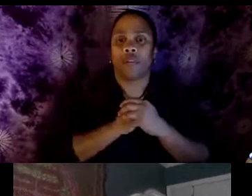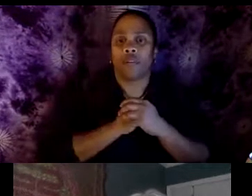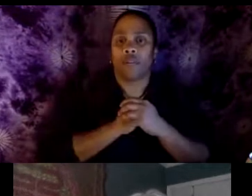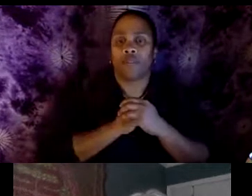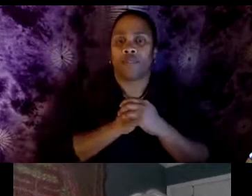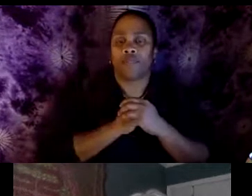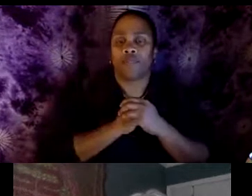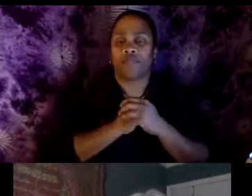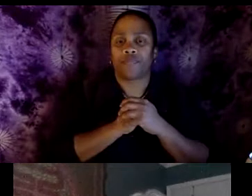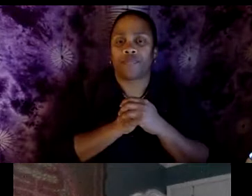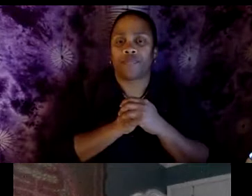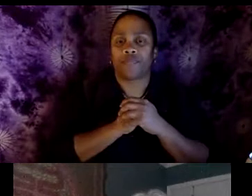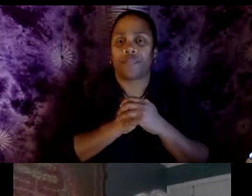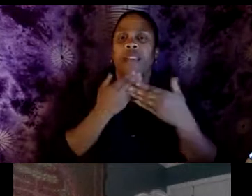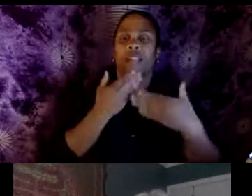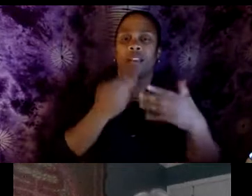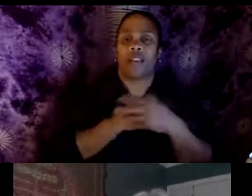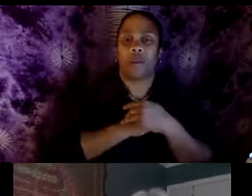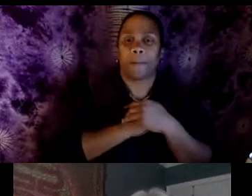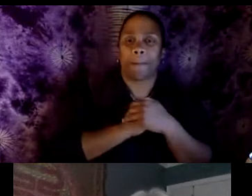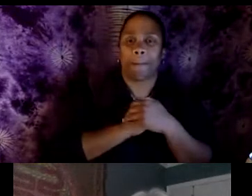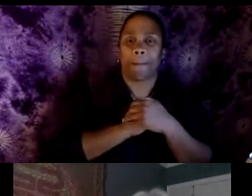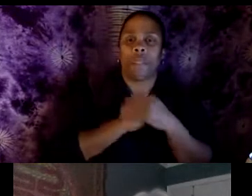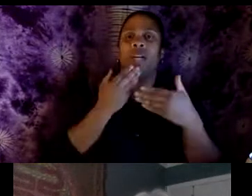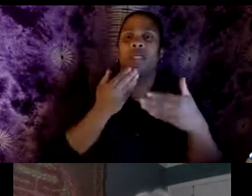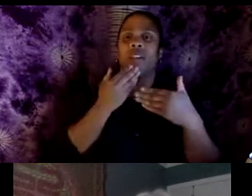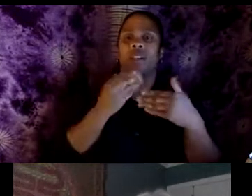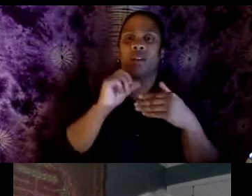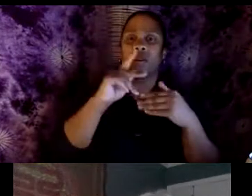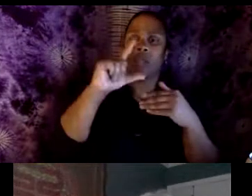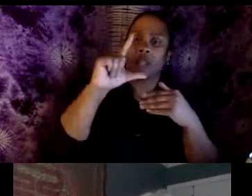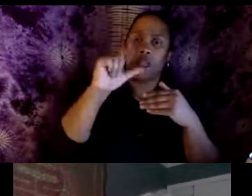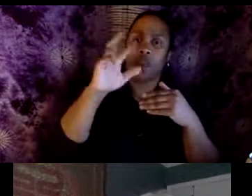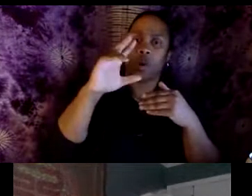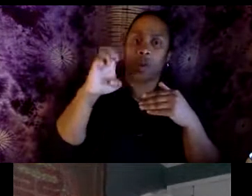consultation. Thank you. Thanks, Dr. Tina. All right, Laurie.